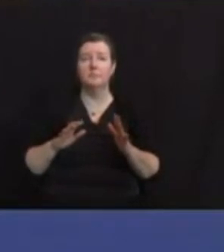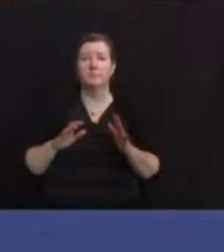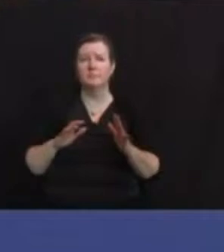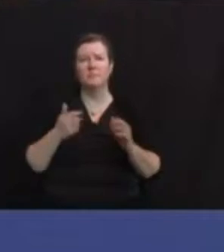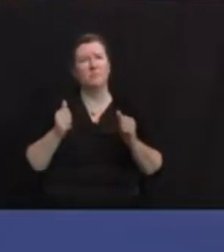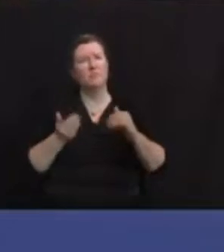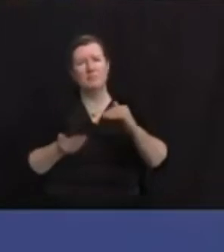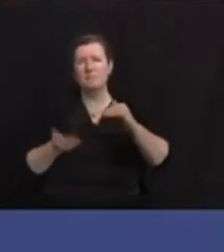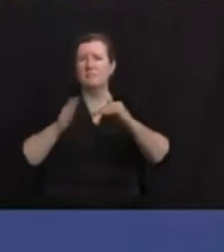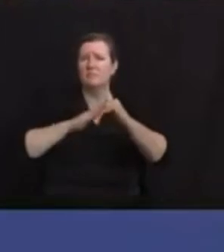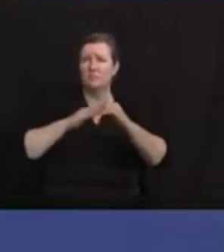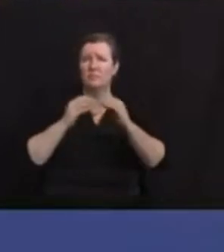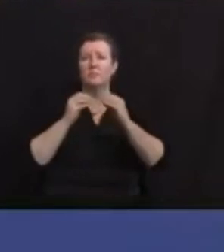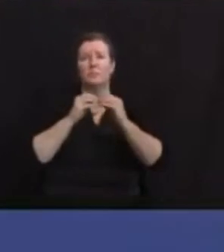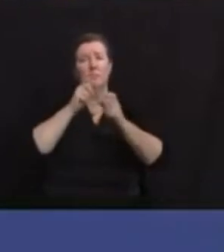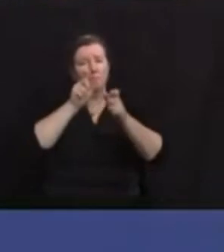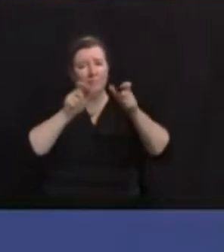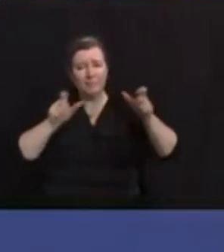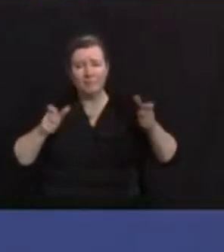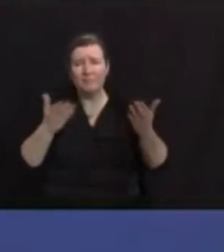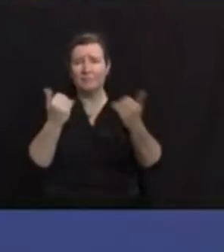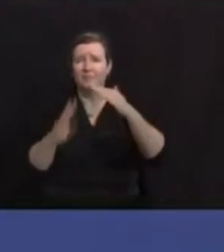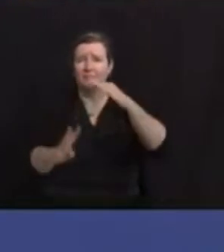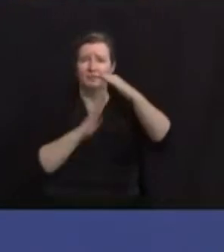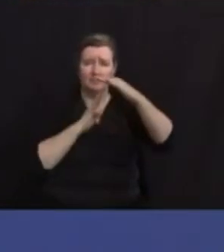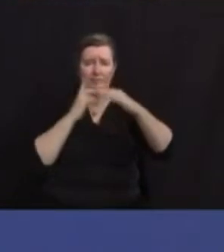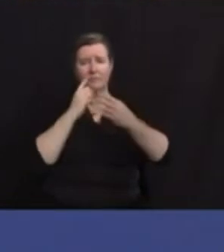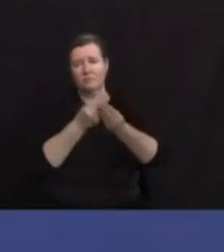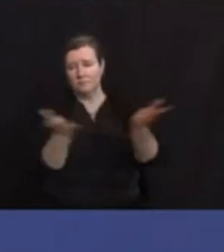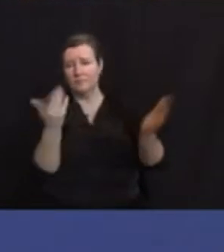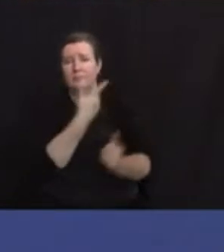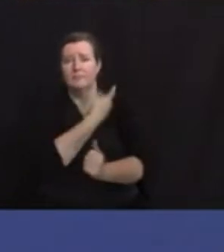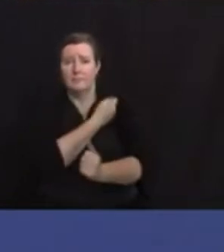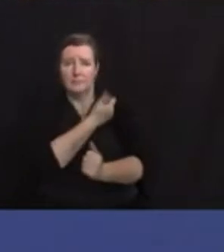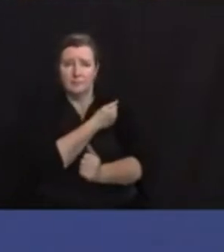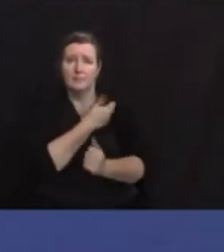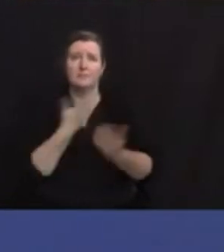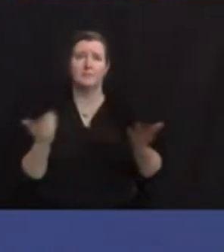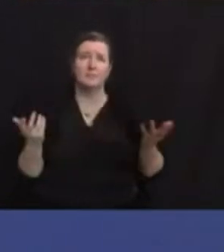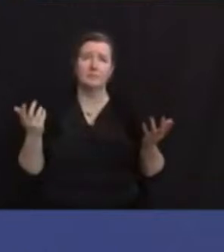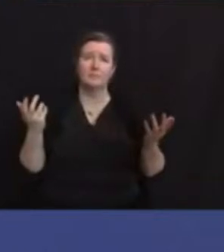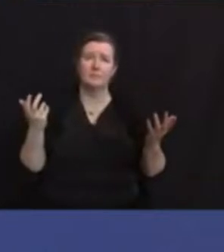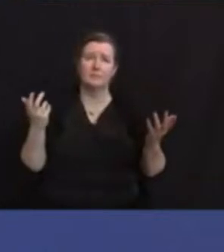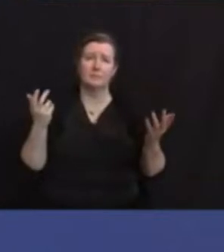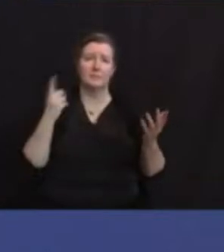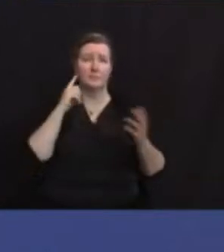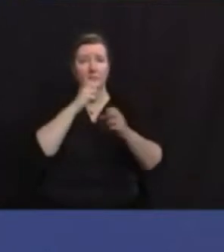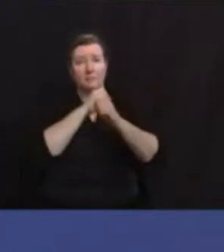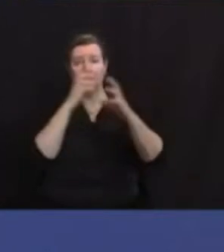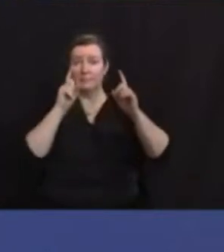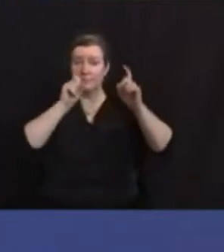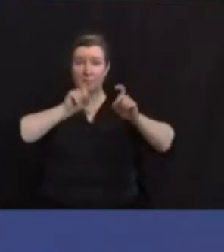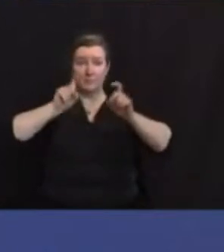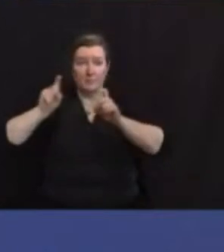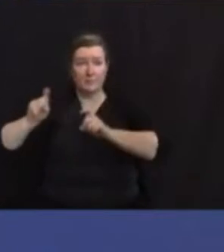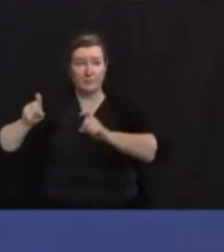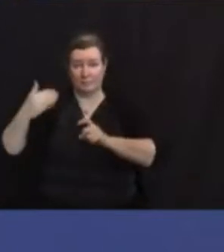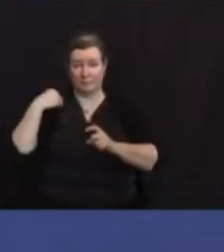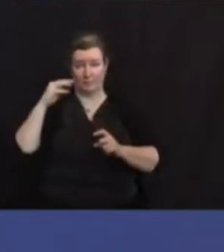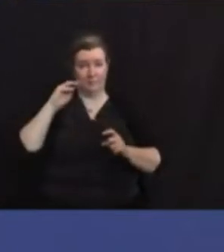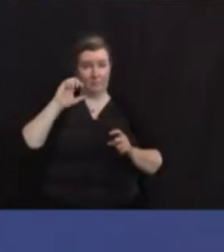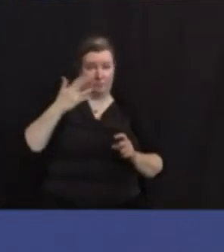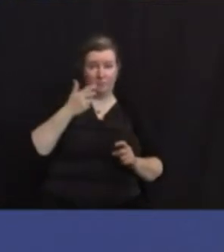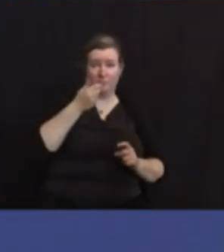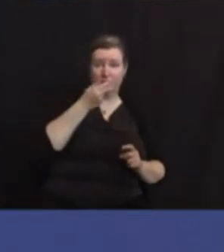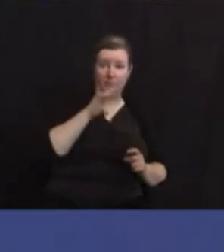the vendors to punch at their weight, all of this. Again, this reminds me so much of testing in March, April, and May. This